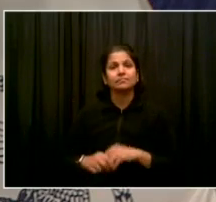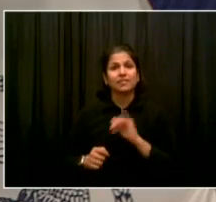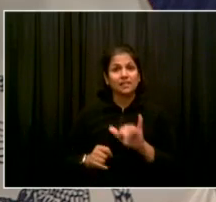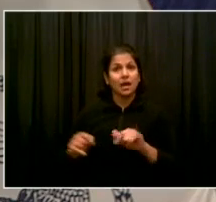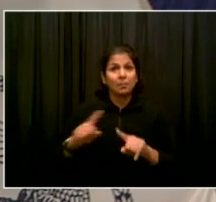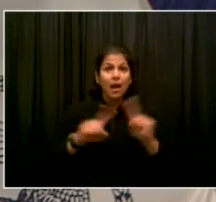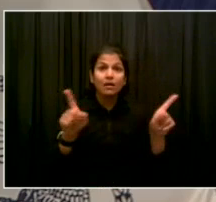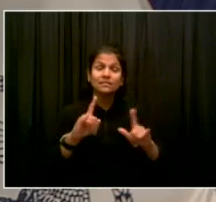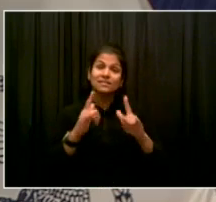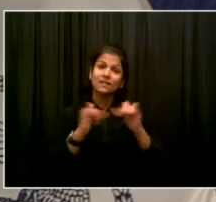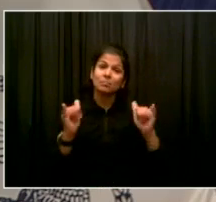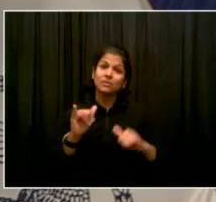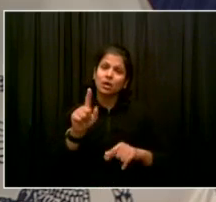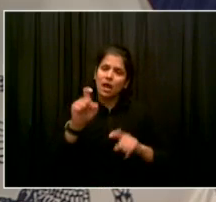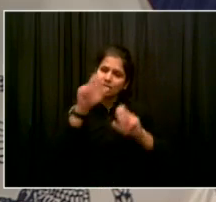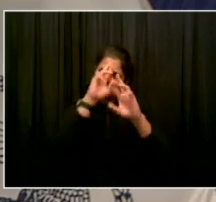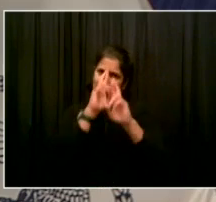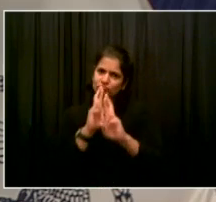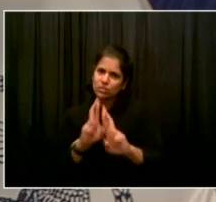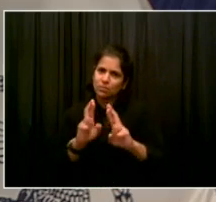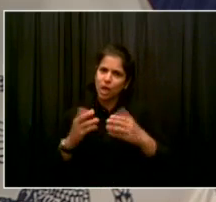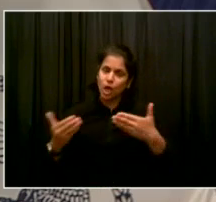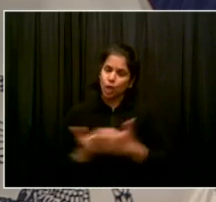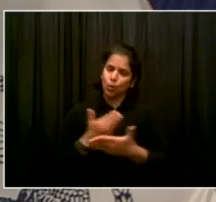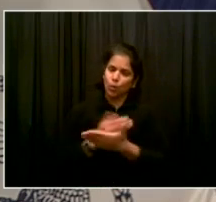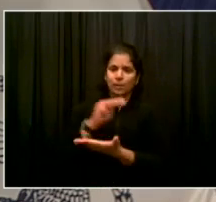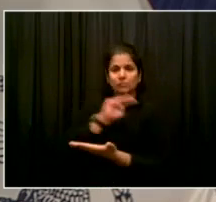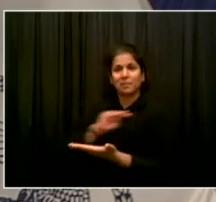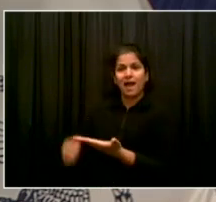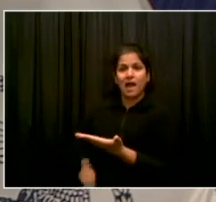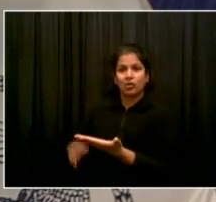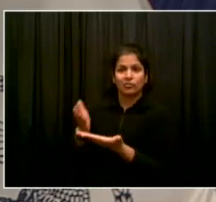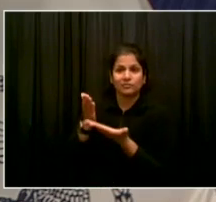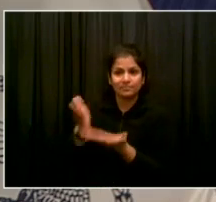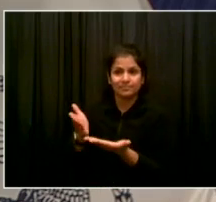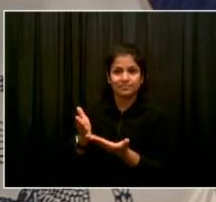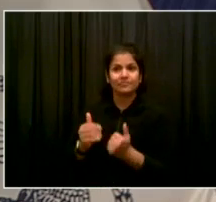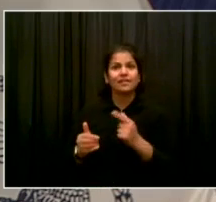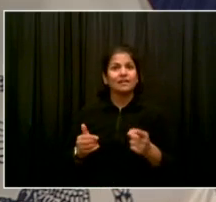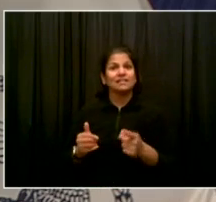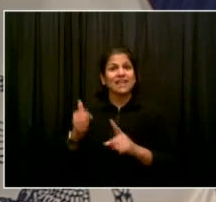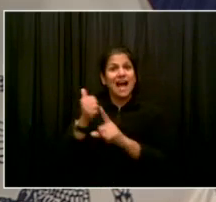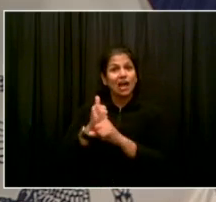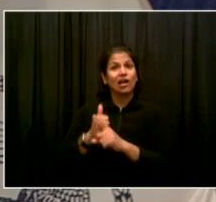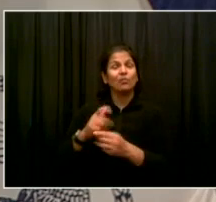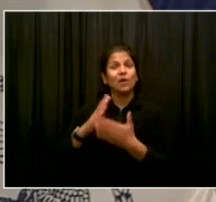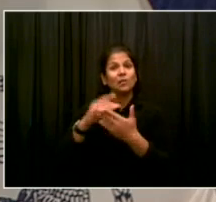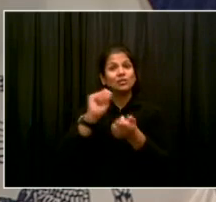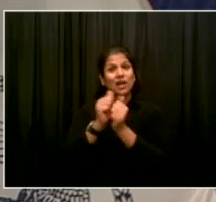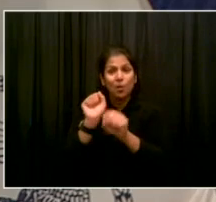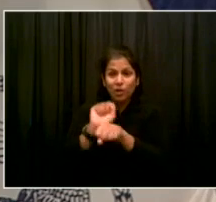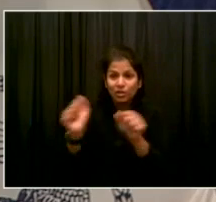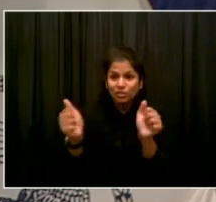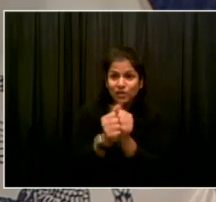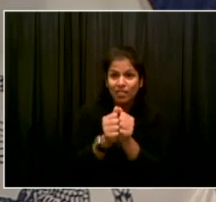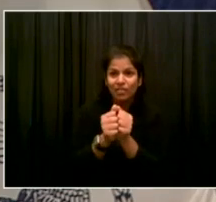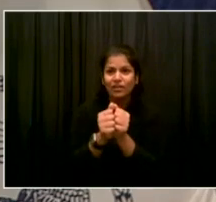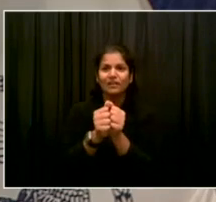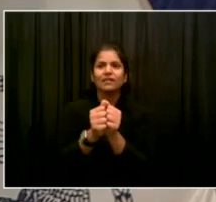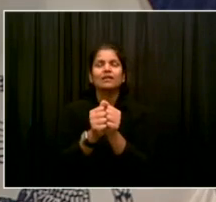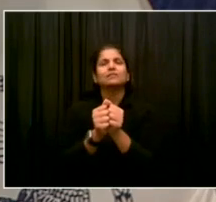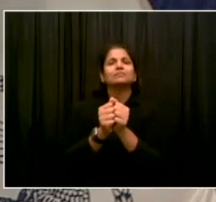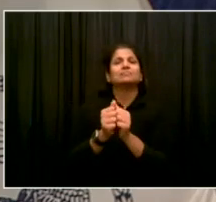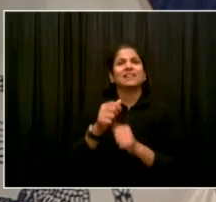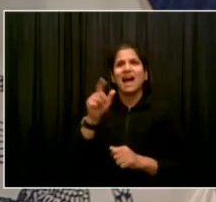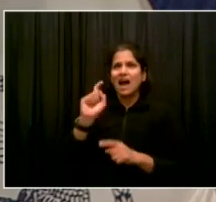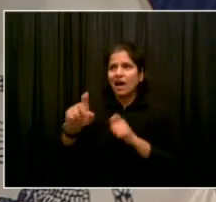wants people to try and work together and communicate and come to him and come to his team in a spirit of collegiality. And I think that's a